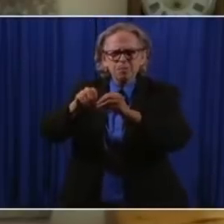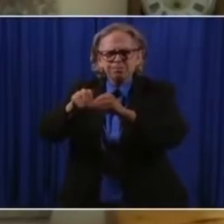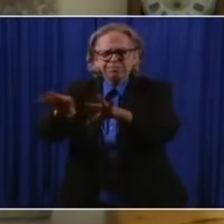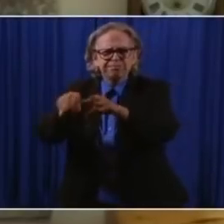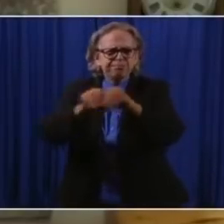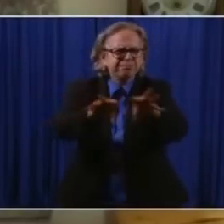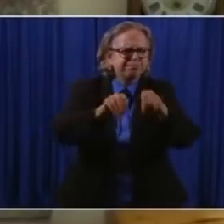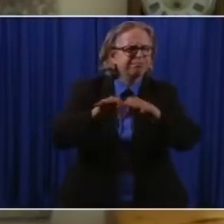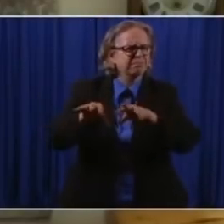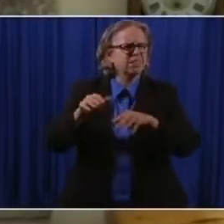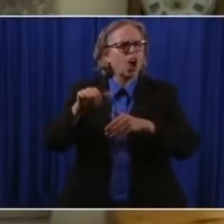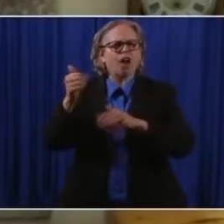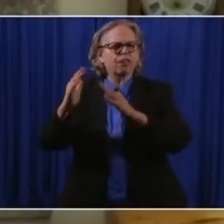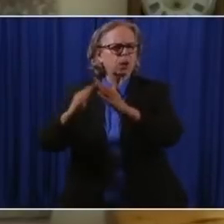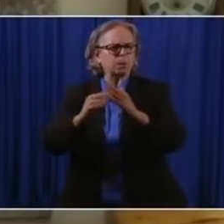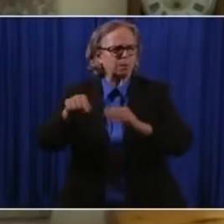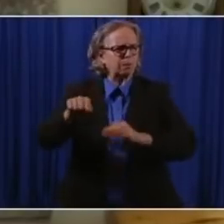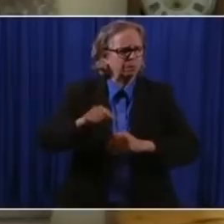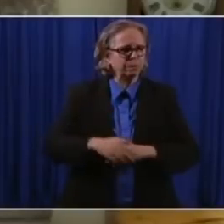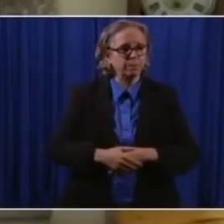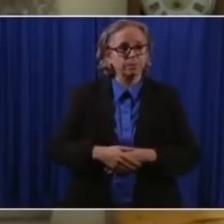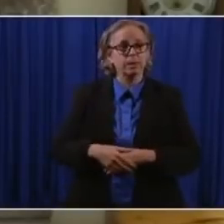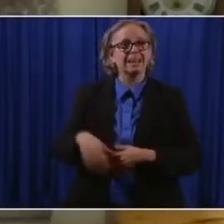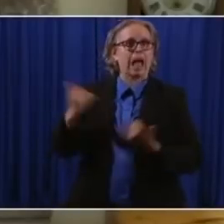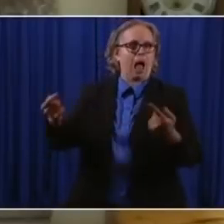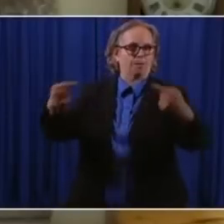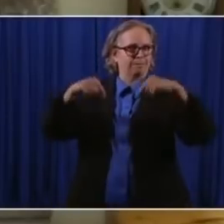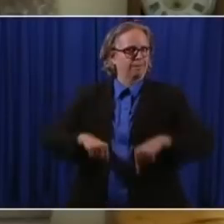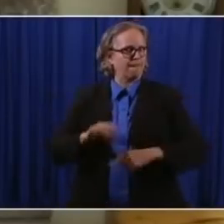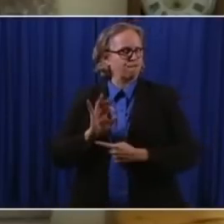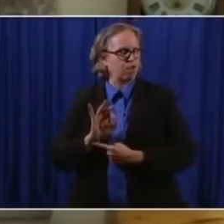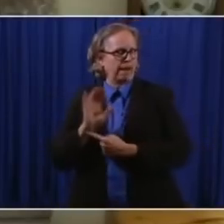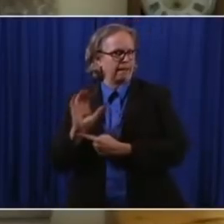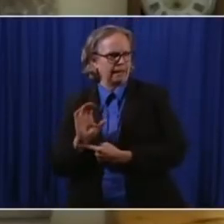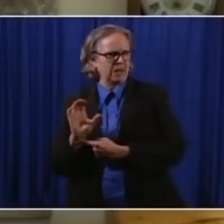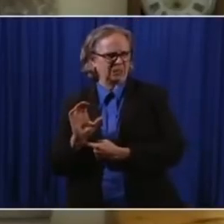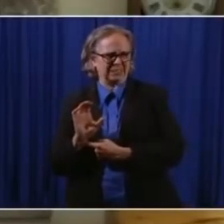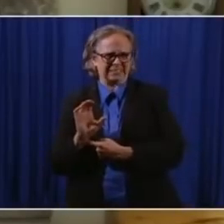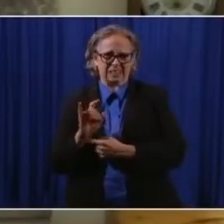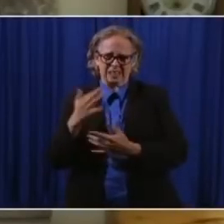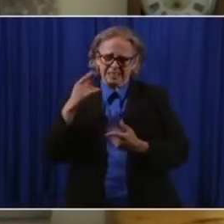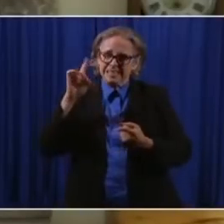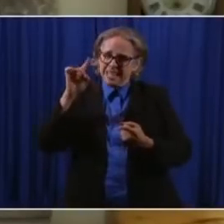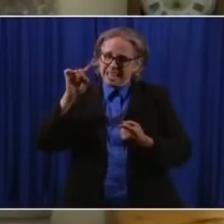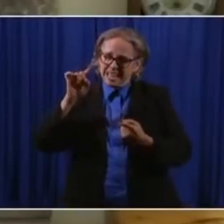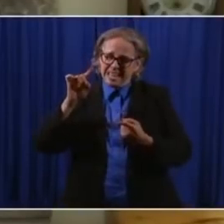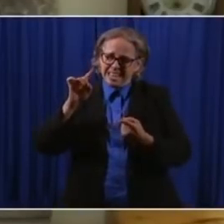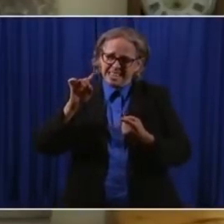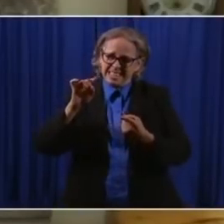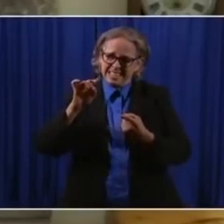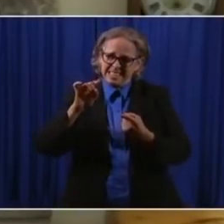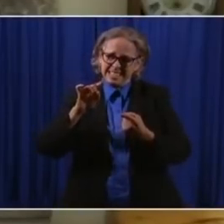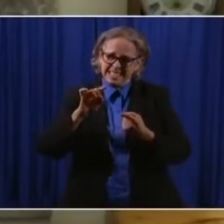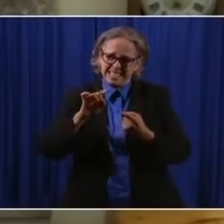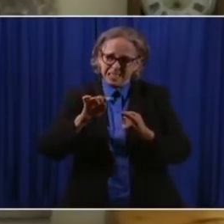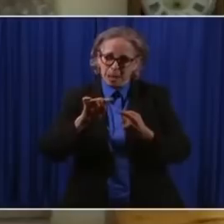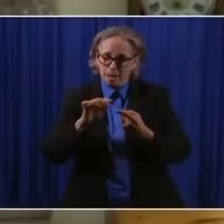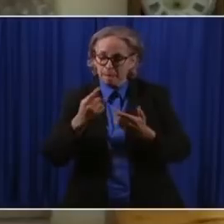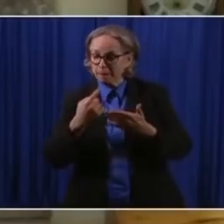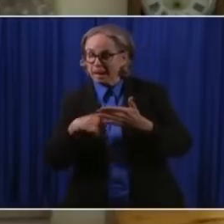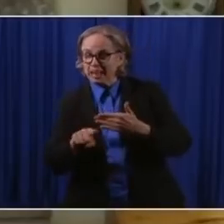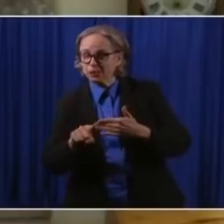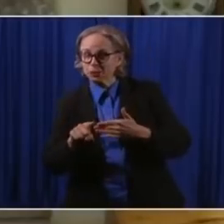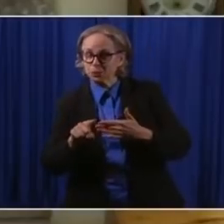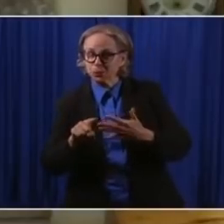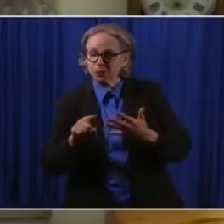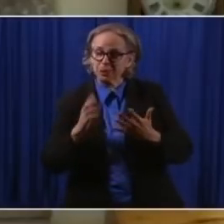county. Franklin County. Franklin is edging down, and we hope next week that they're no longer red. But they're